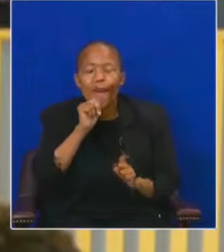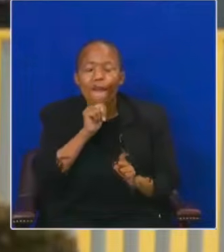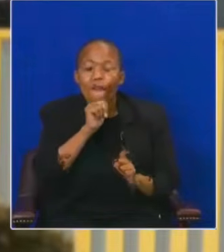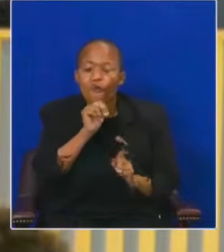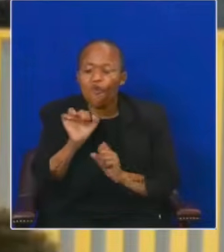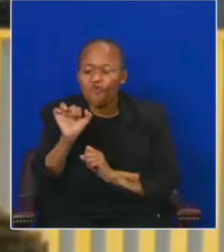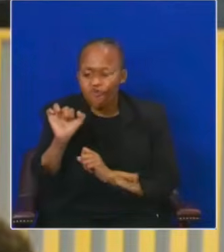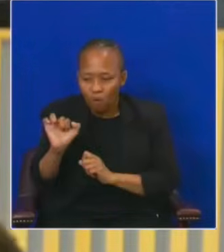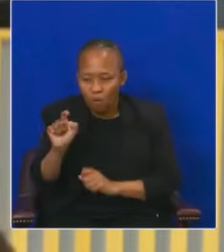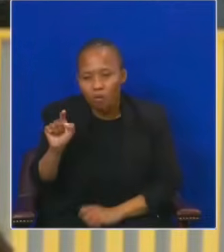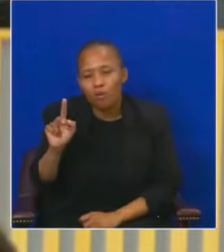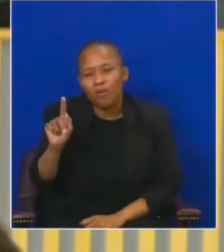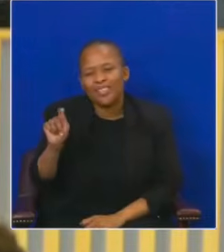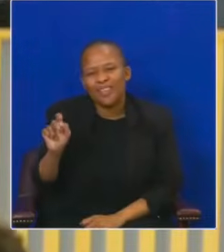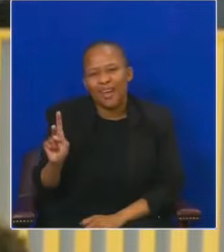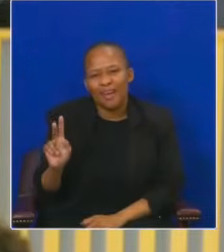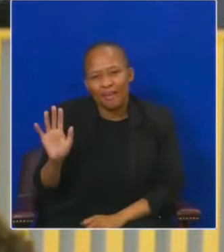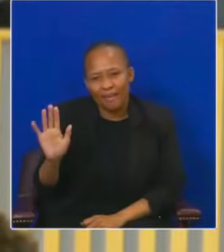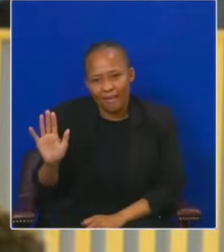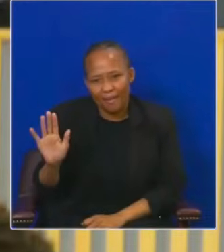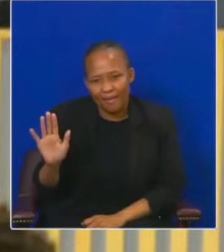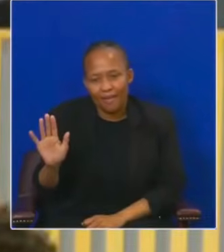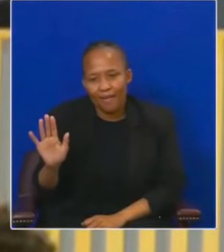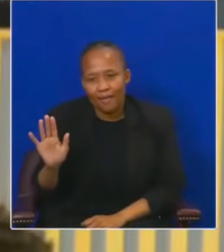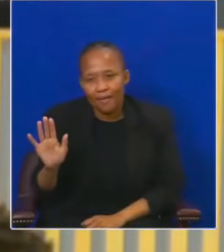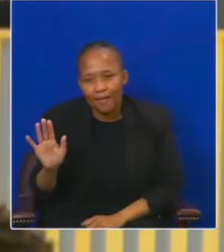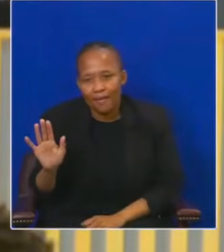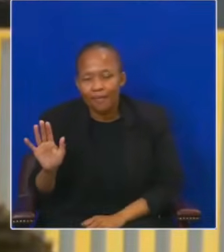employee of